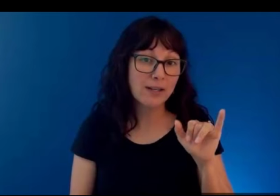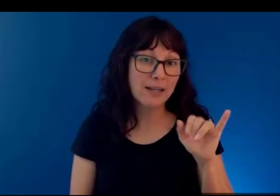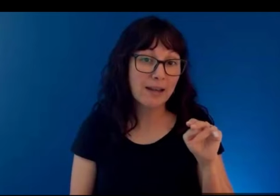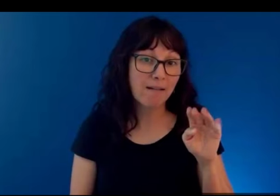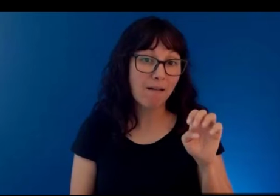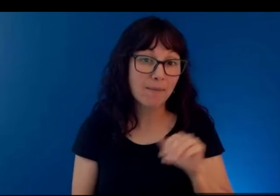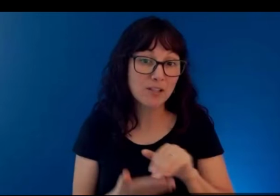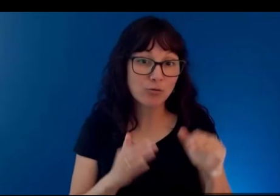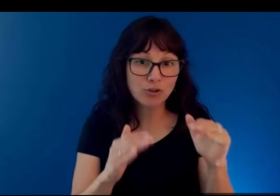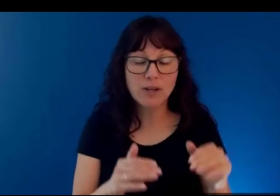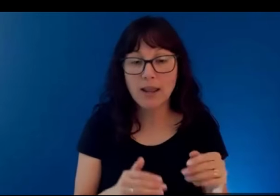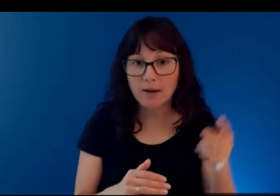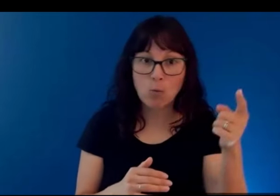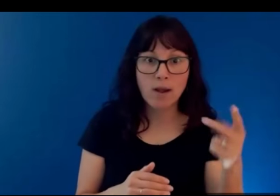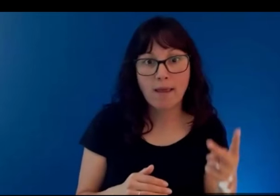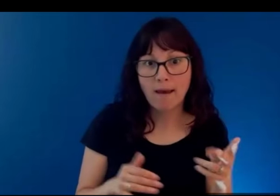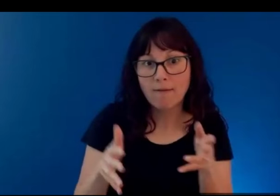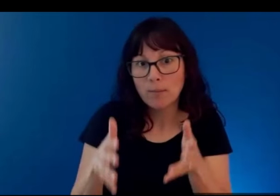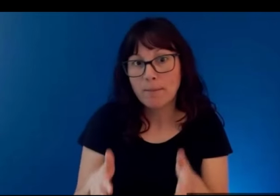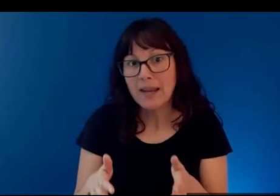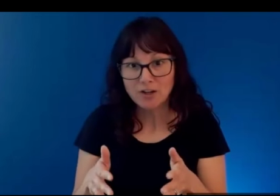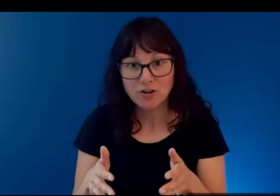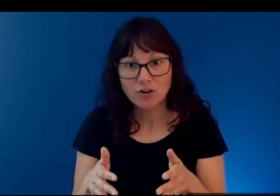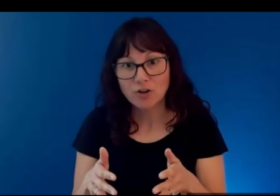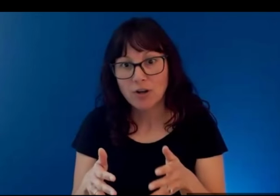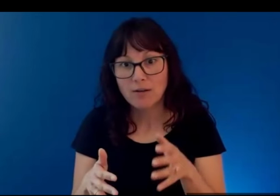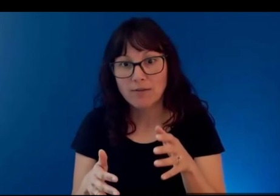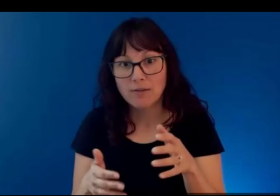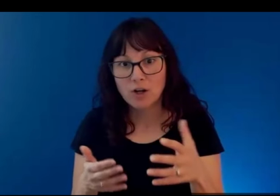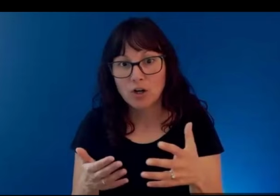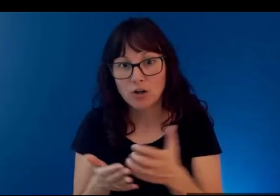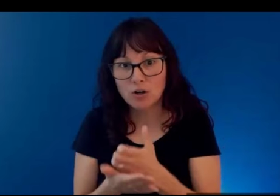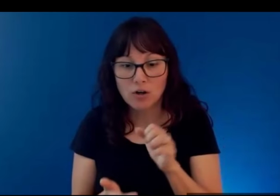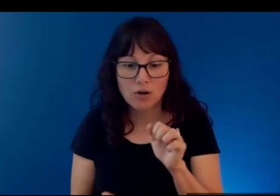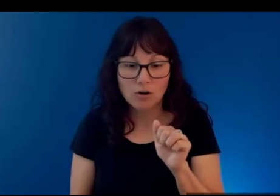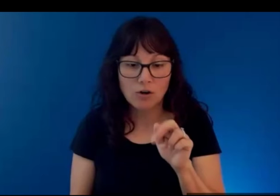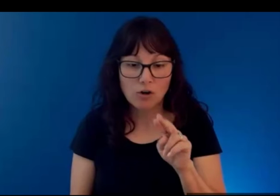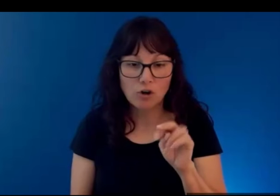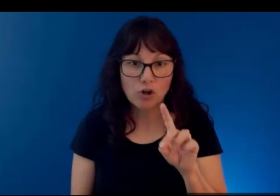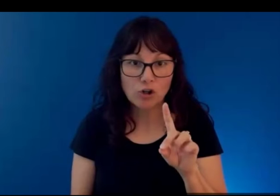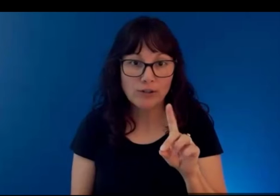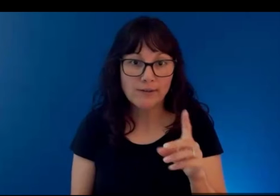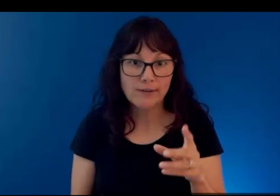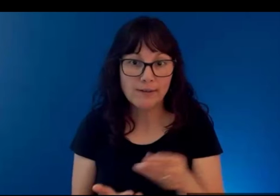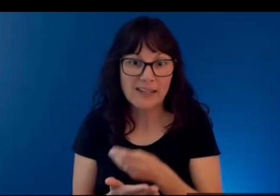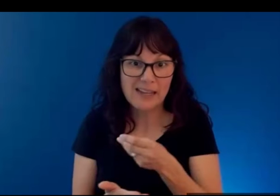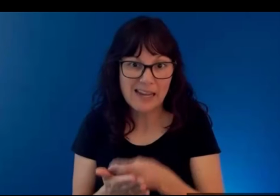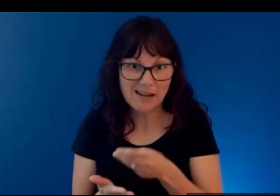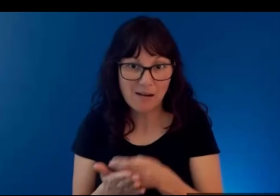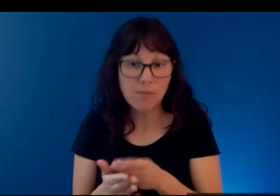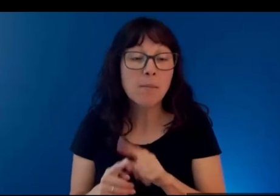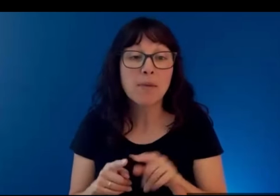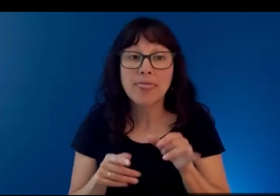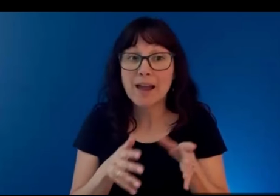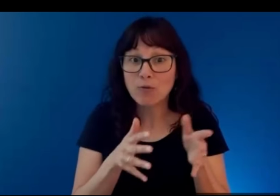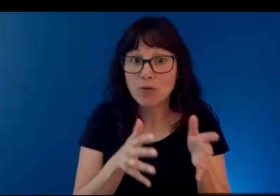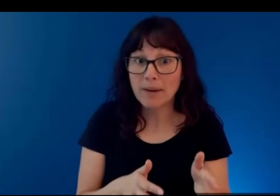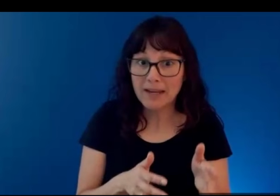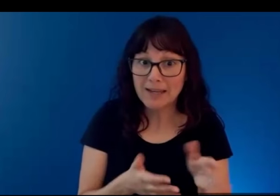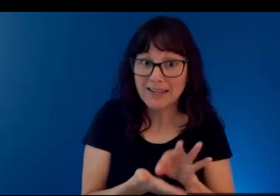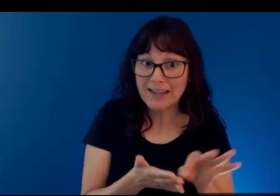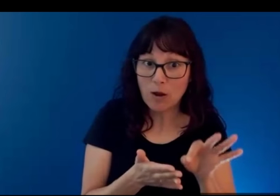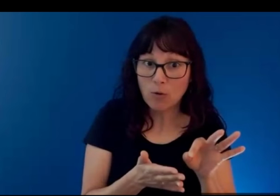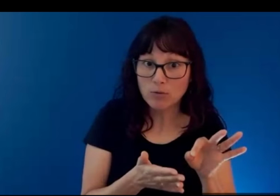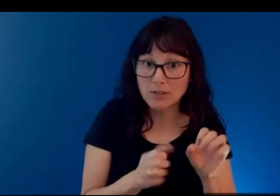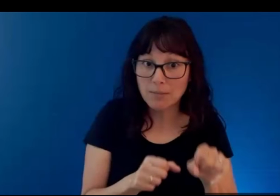the half the remainder earned income exclusion. But then the remaining countable earned income would reduce